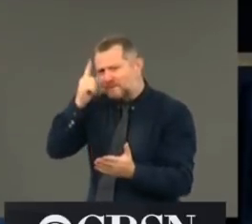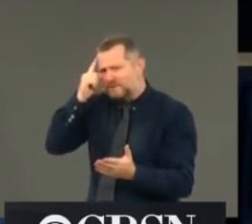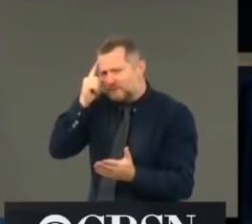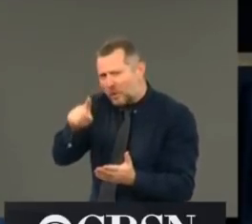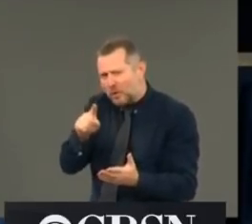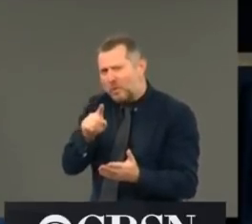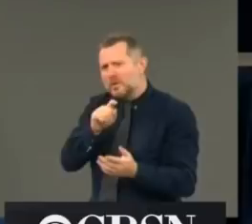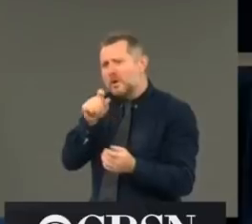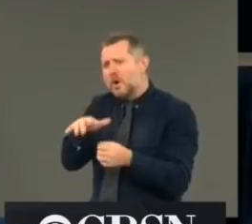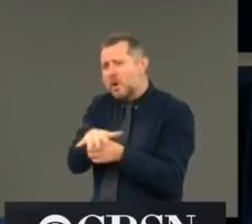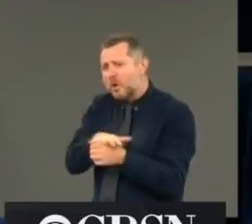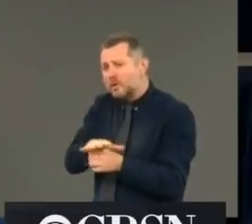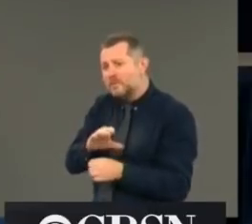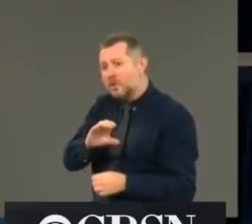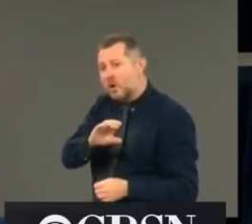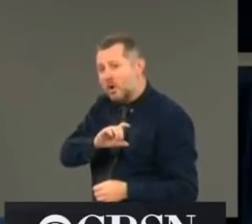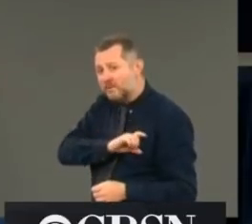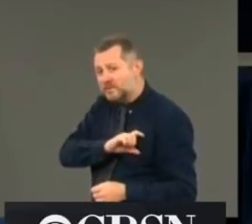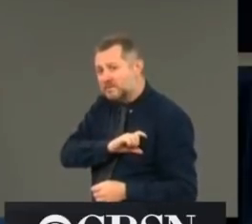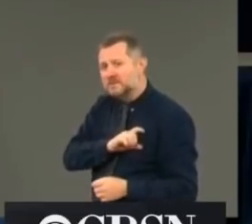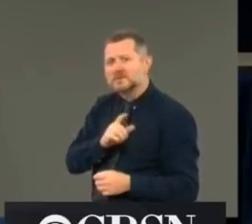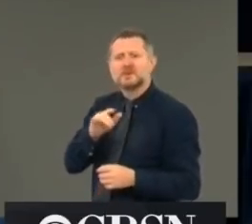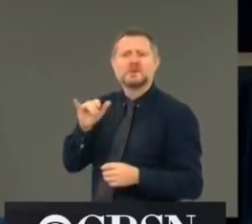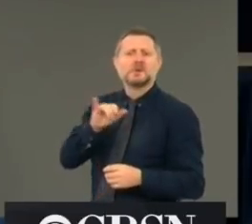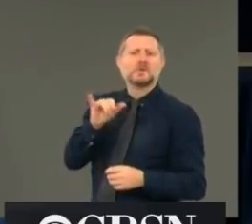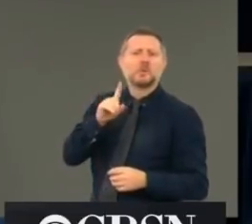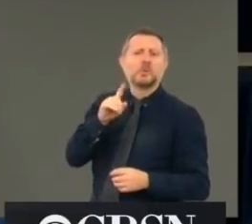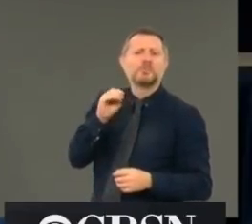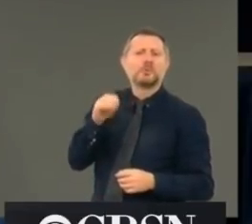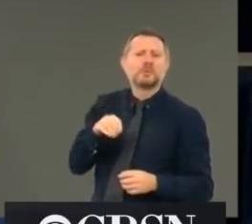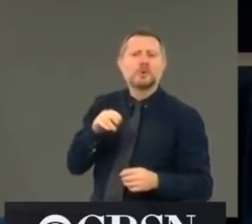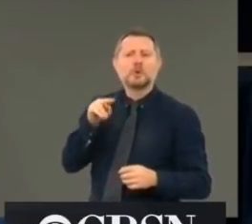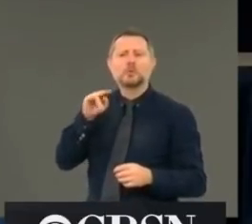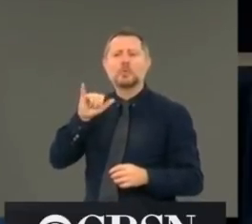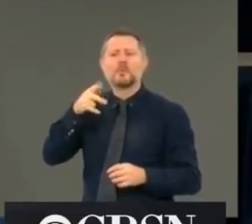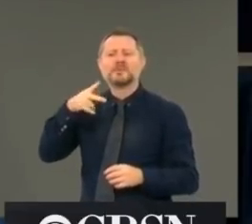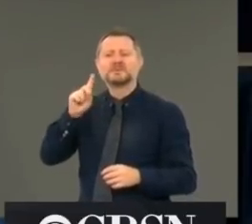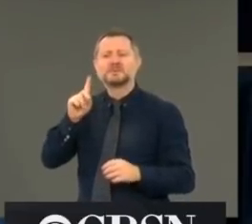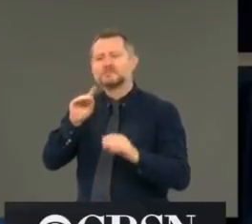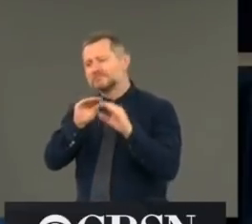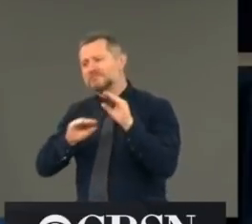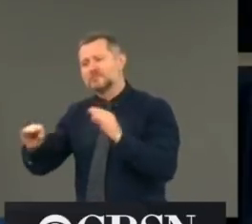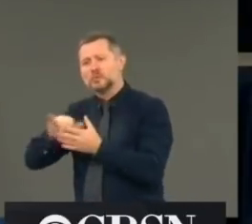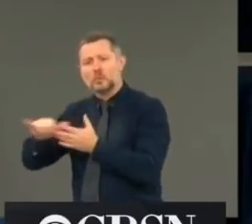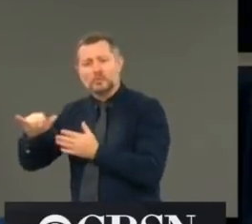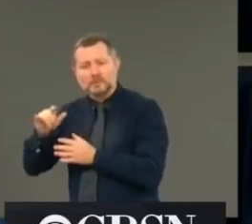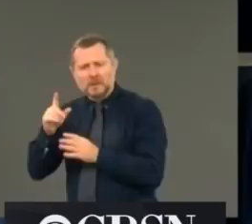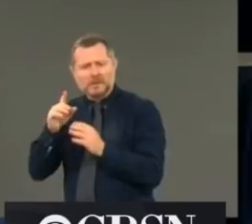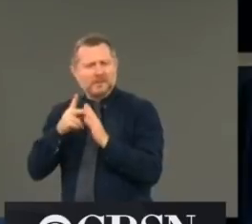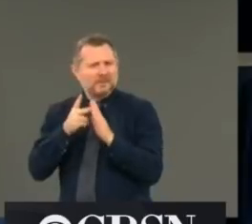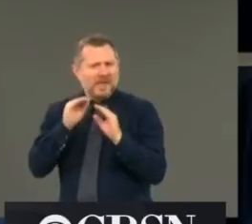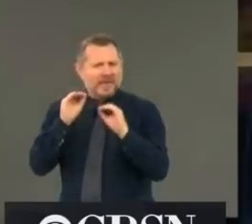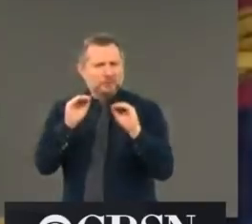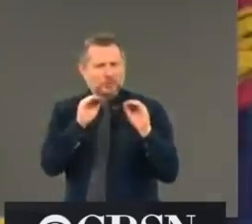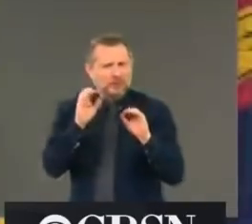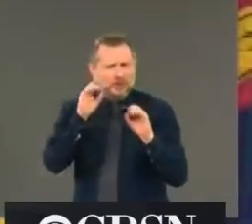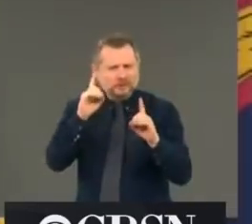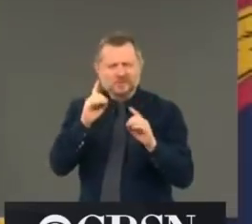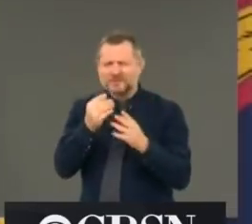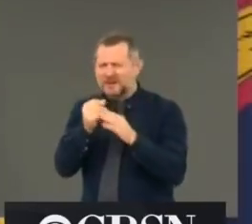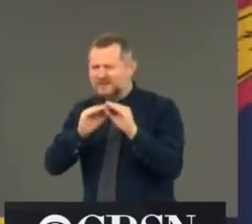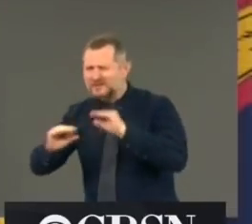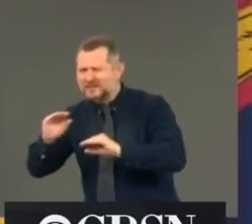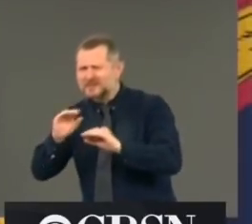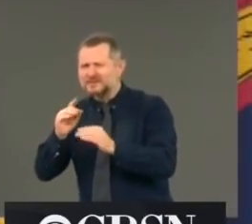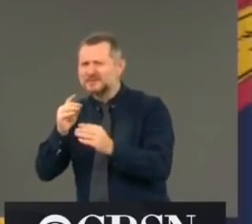for local law enforcement, which is just 1% of the NYPD's budget, or are you suggesting that education funding and other state aid for non-law City enforcement?